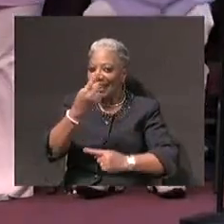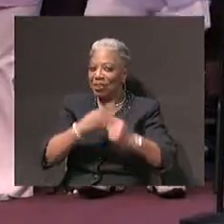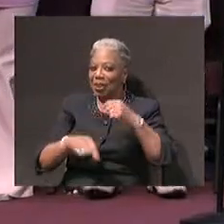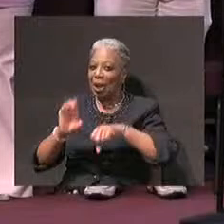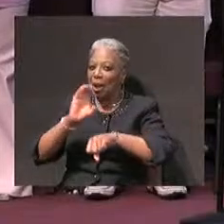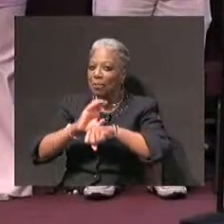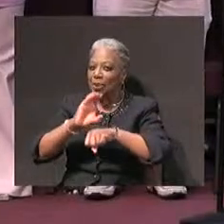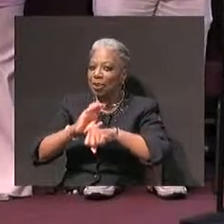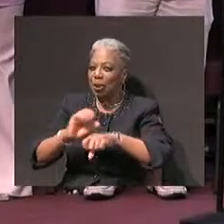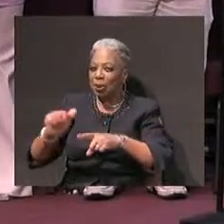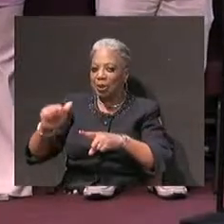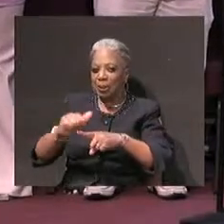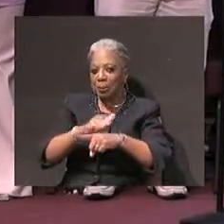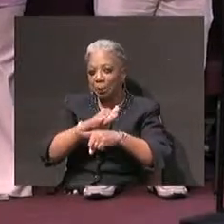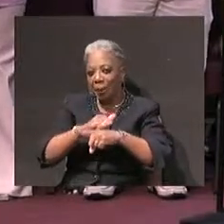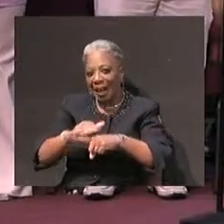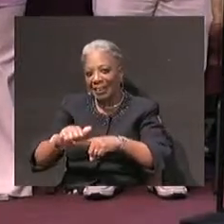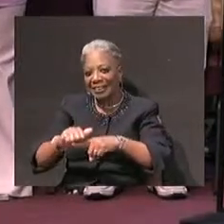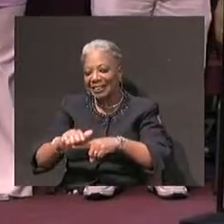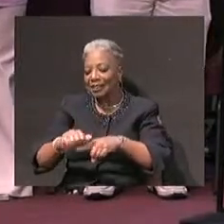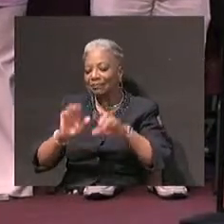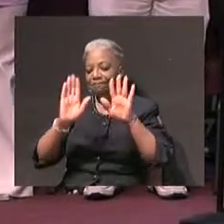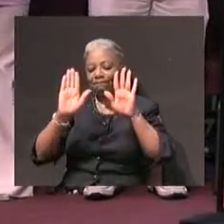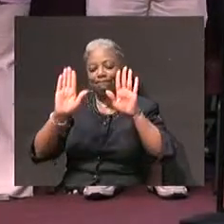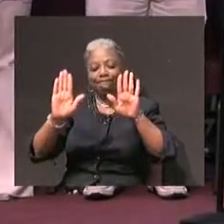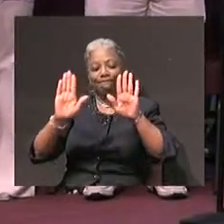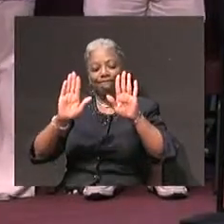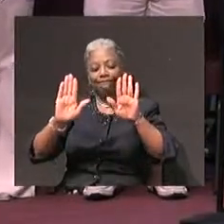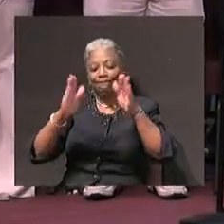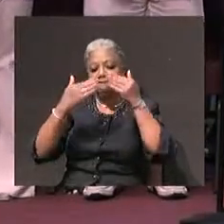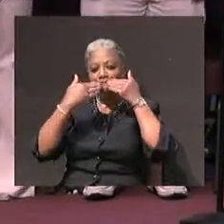My man, my brother.